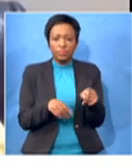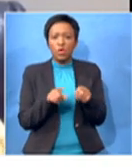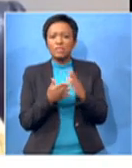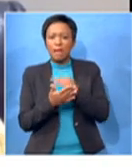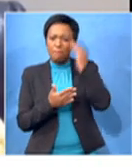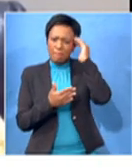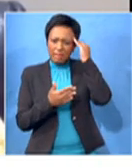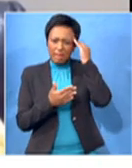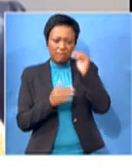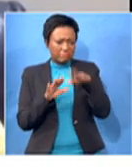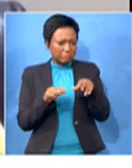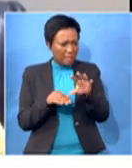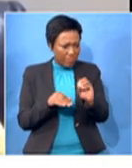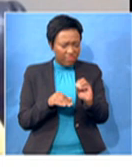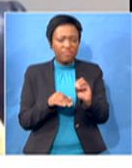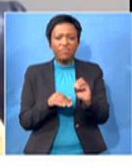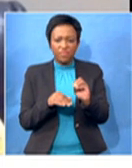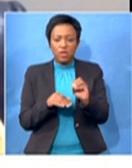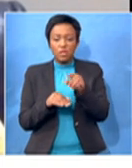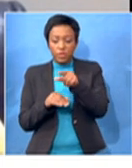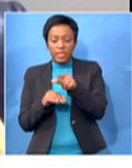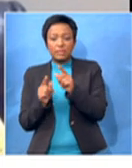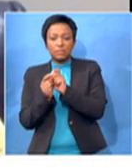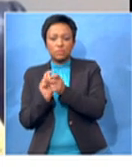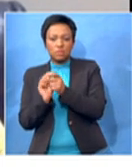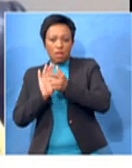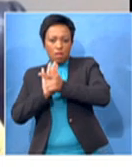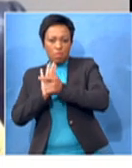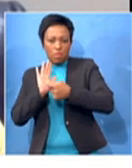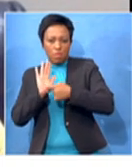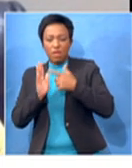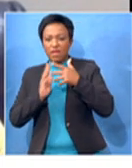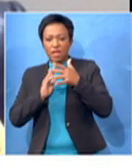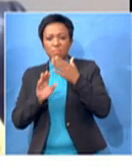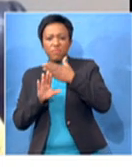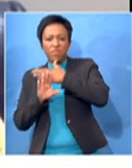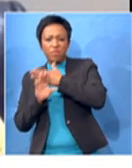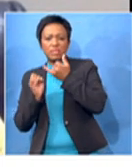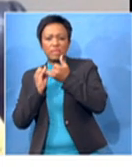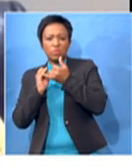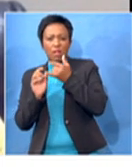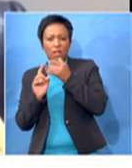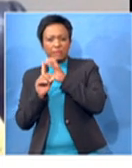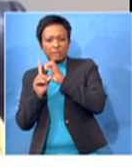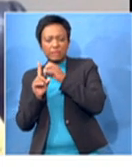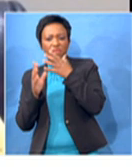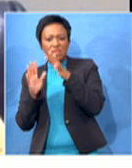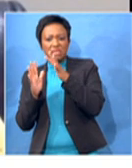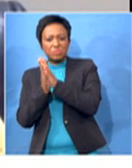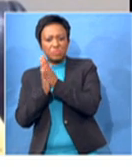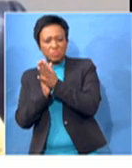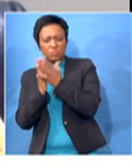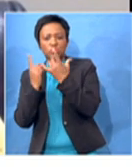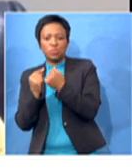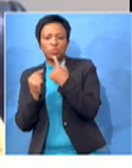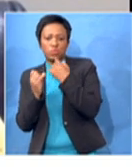new amendment is to allow for anyone who has sexually violated a human being will be